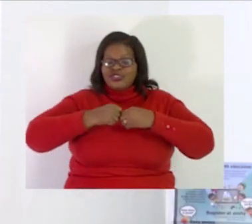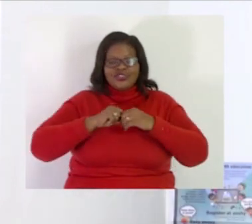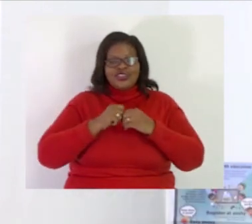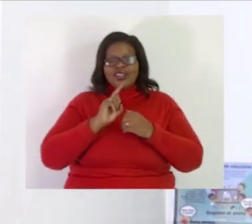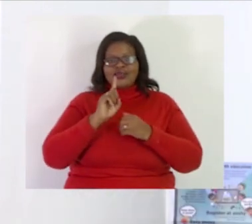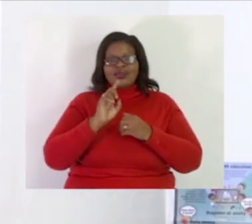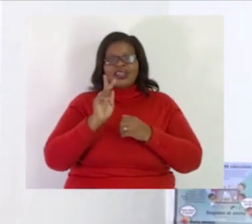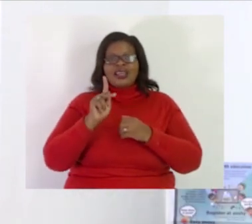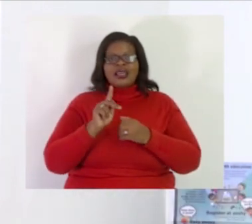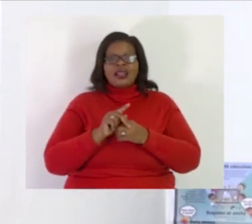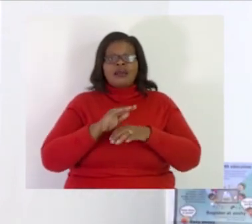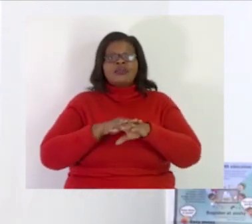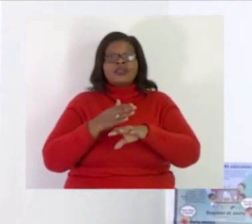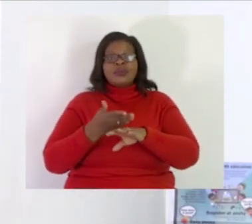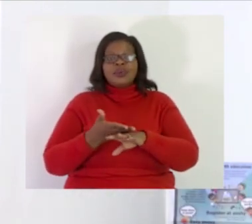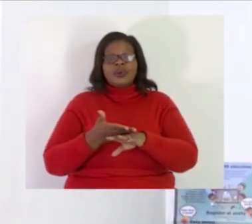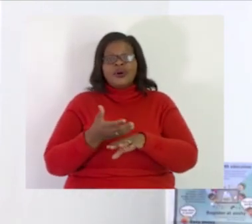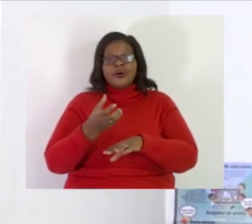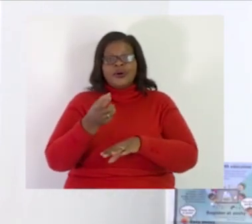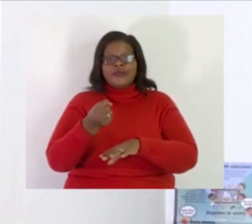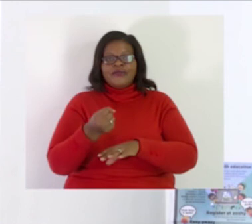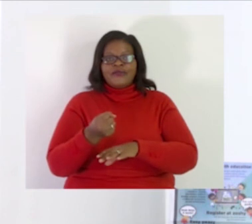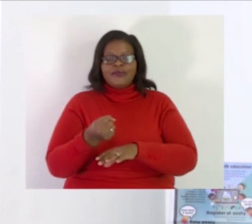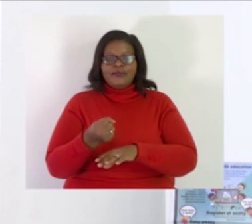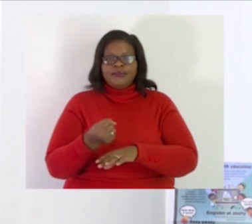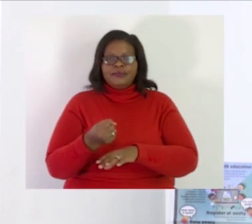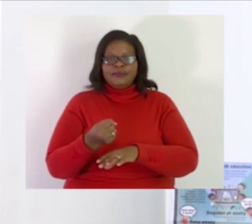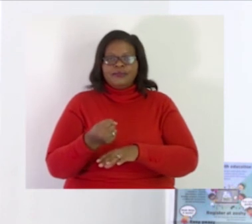For example, we can have